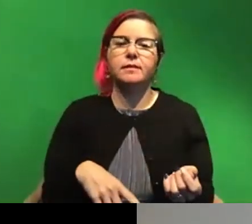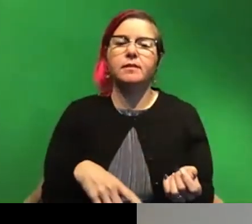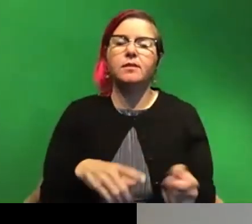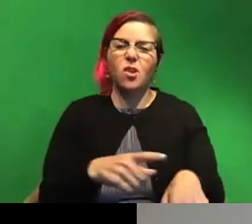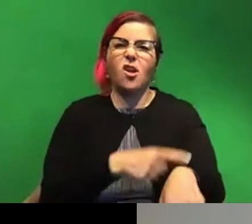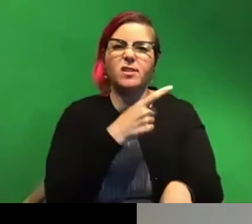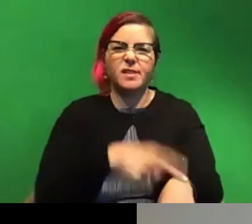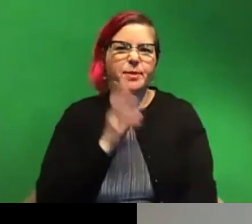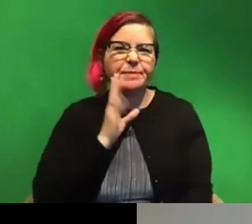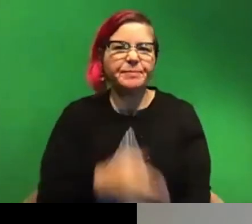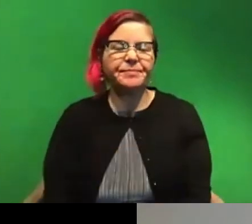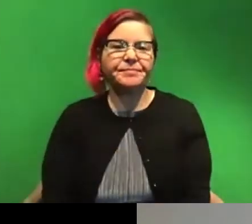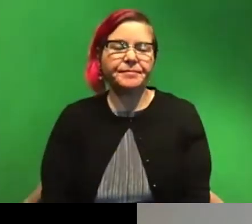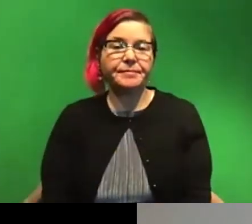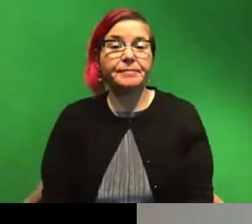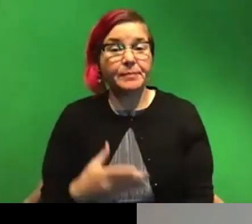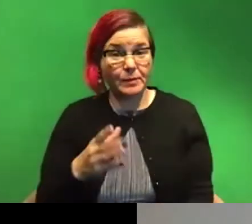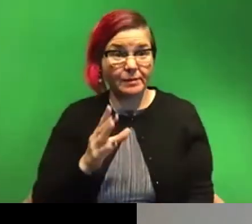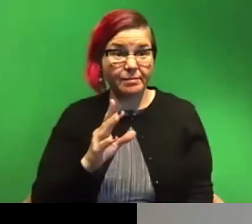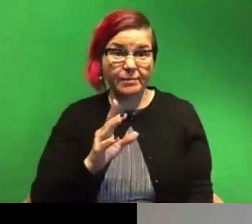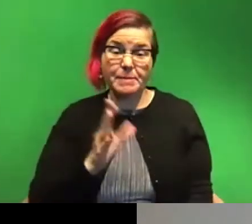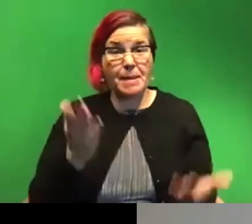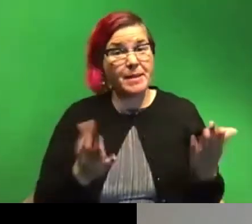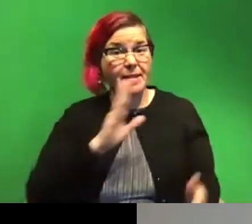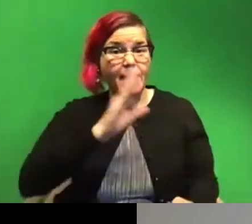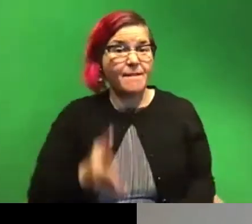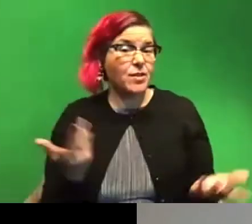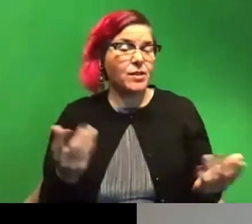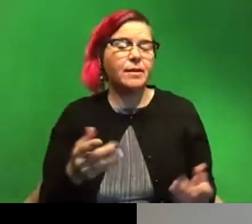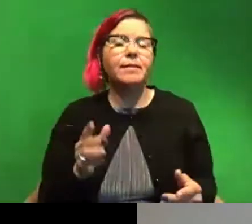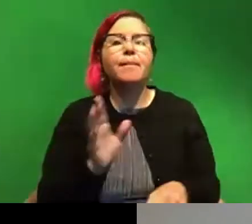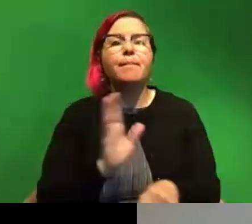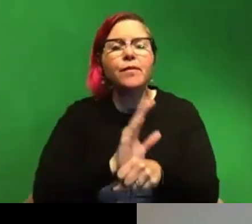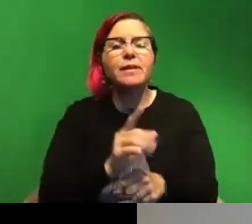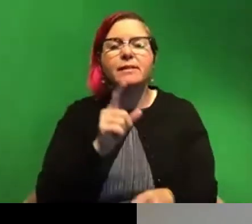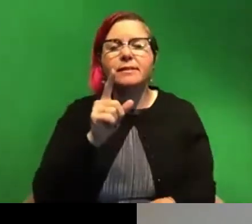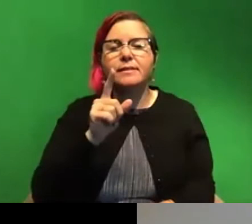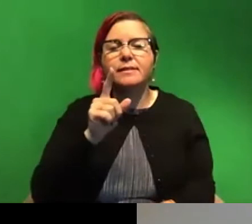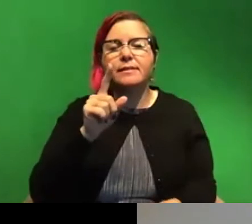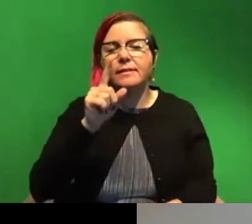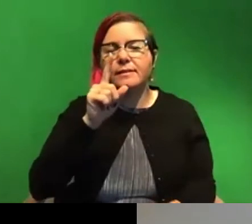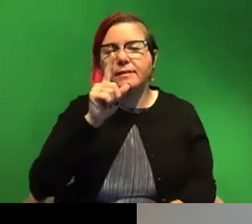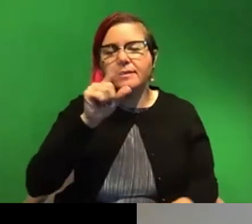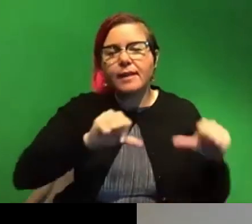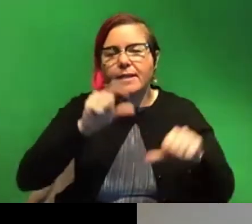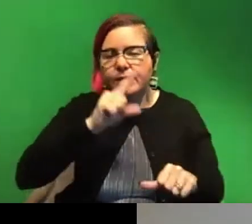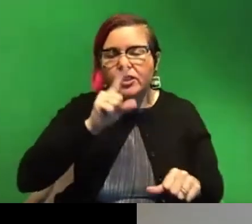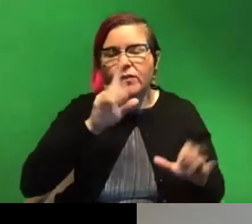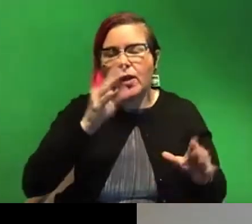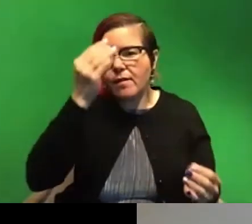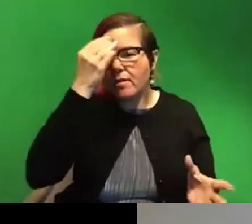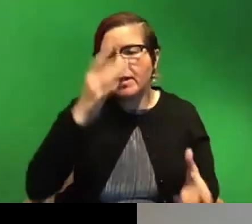long time, and it may never happen. A lot of people, especially in movies and sci-fi, we see all of this great information